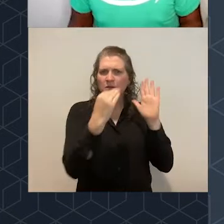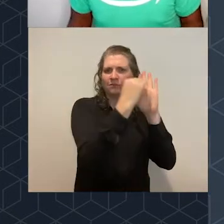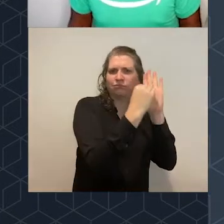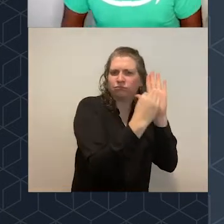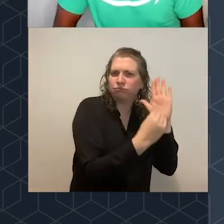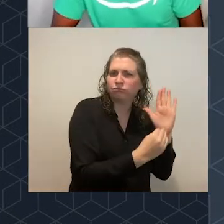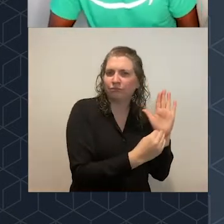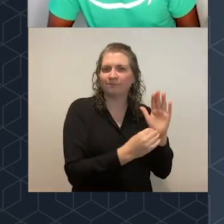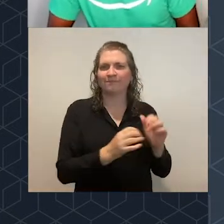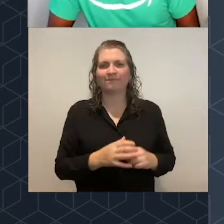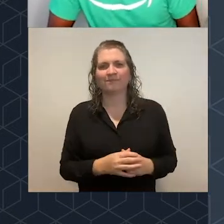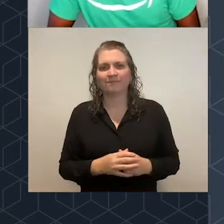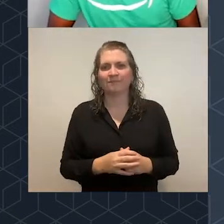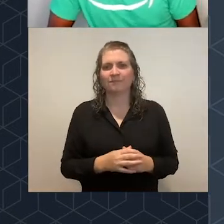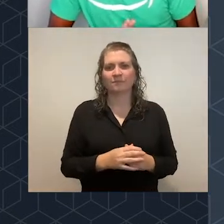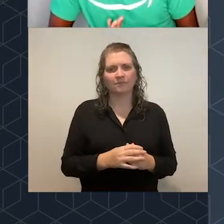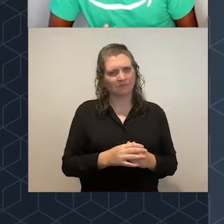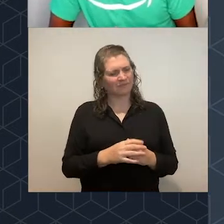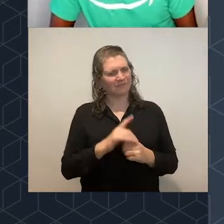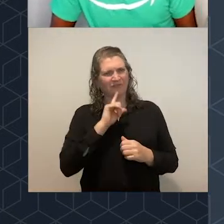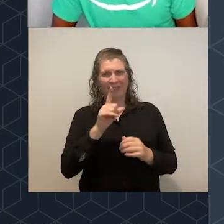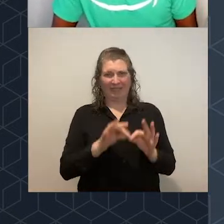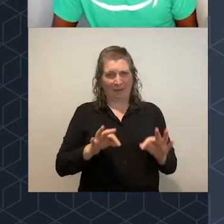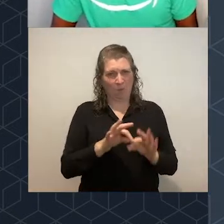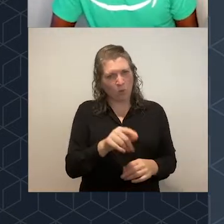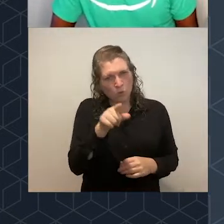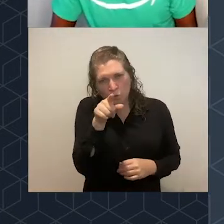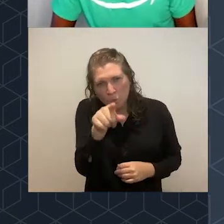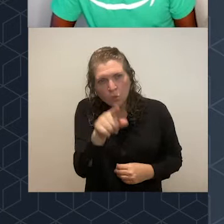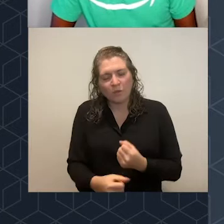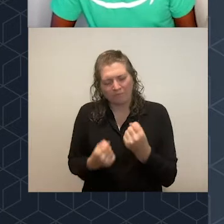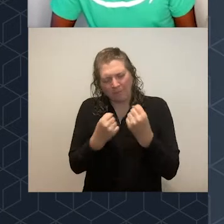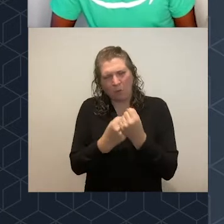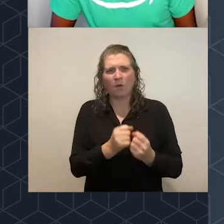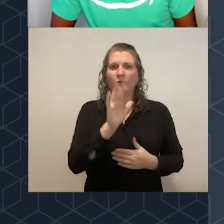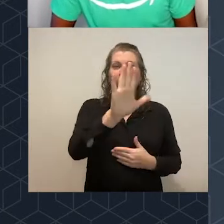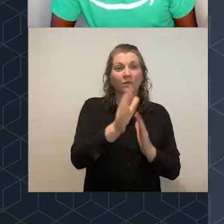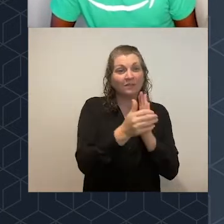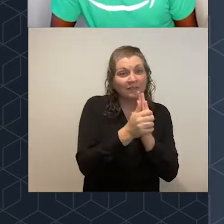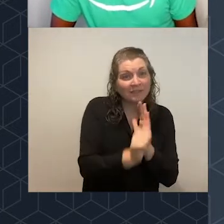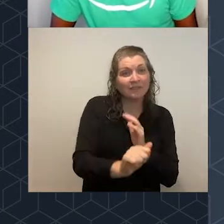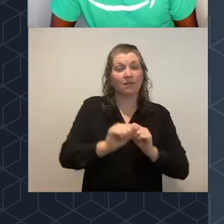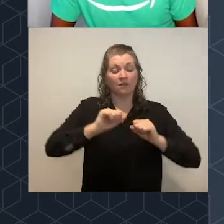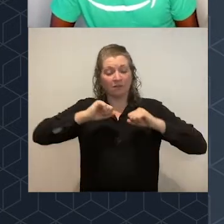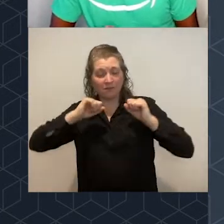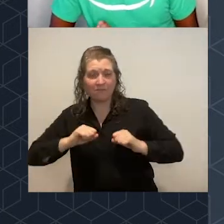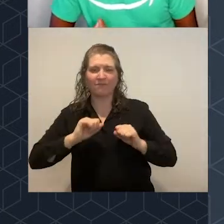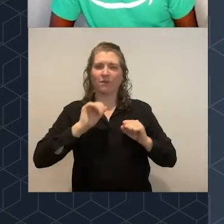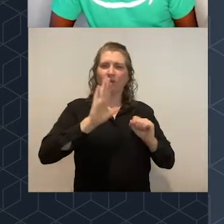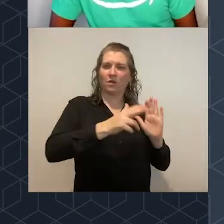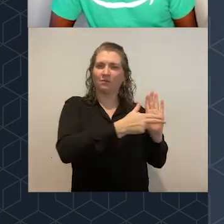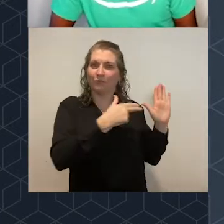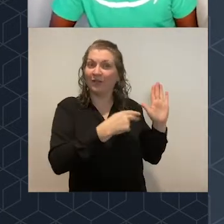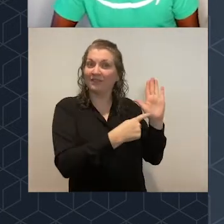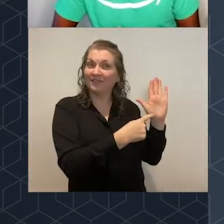want. Don't be afraid to think big. You know, take 15 minutes and document your vision along the way. List